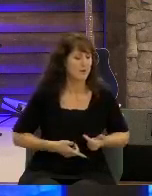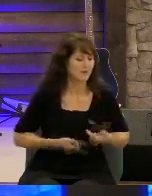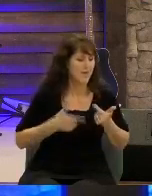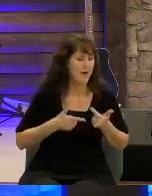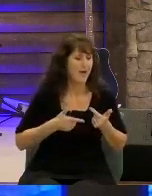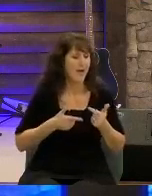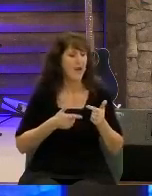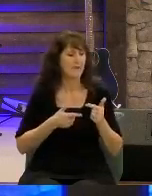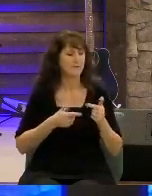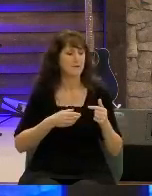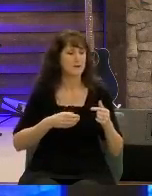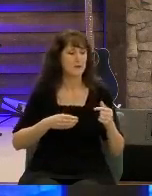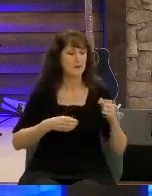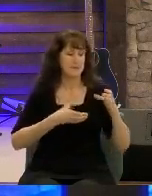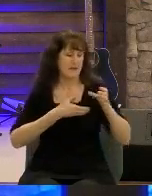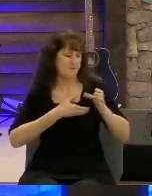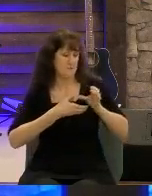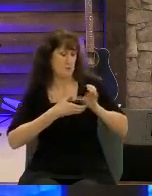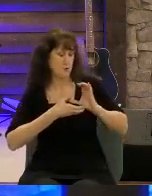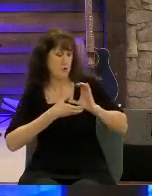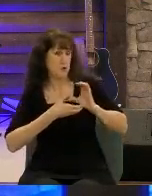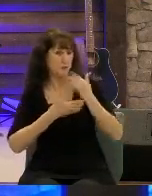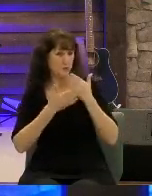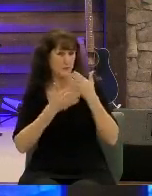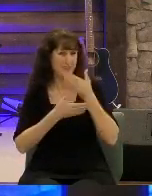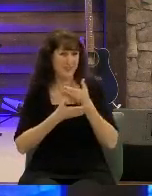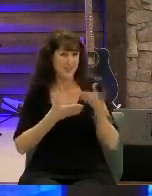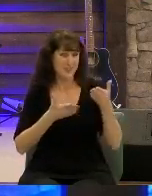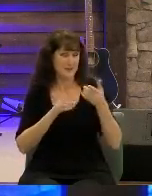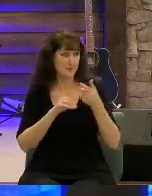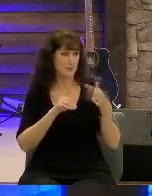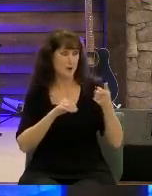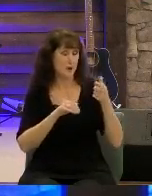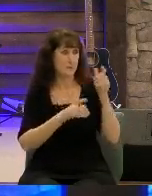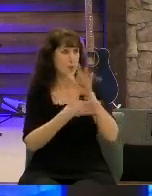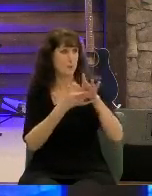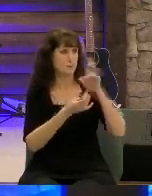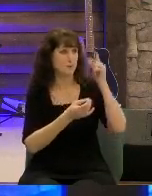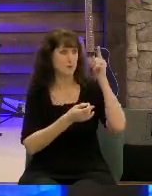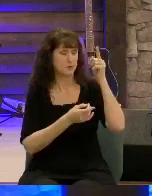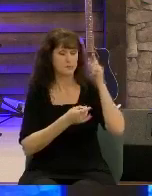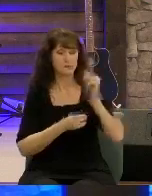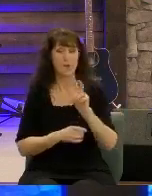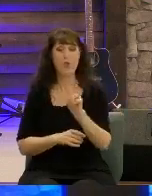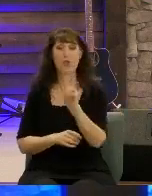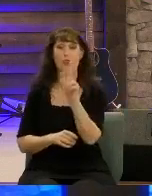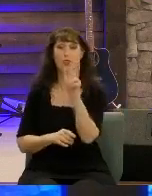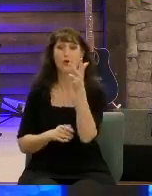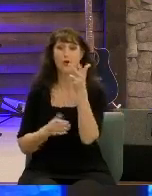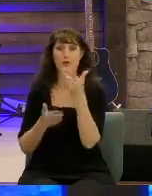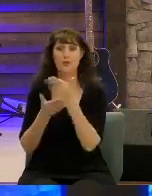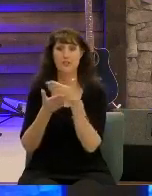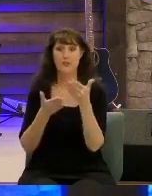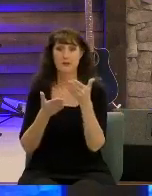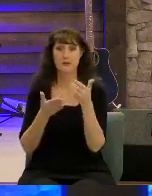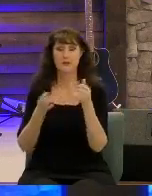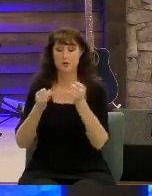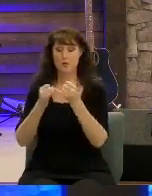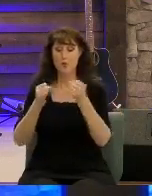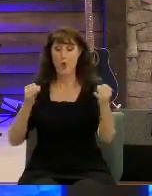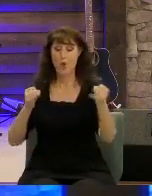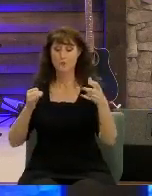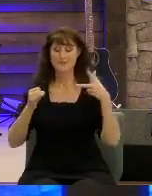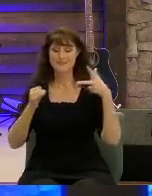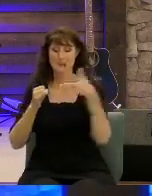be infused with the good things, right? Yes. The things of the Holy Spirit. Third, he mentioned to cut the ropes yes. to the safety